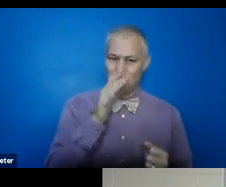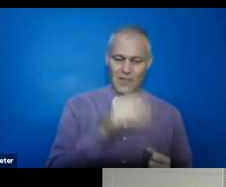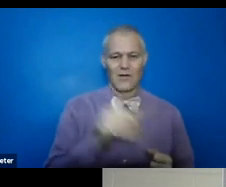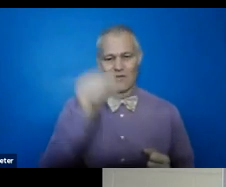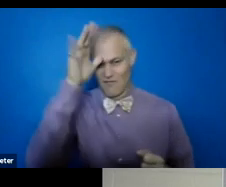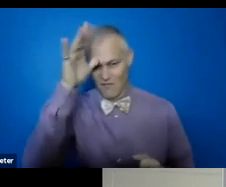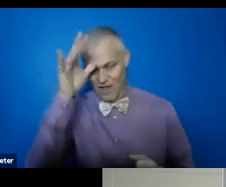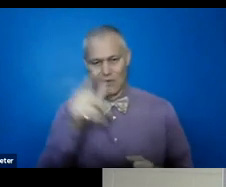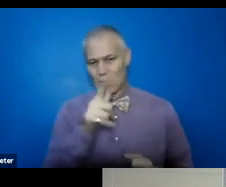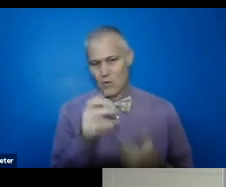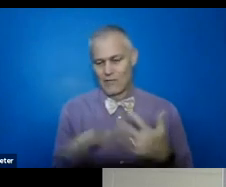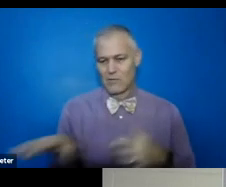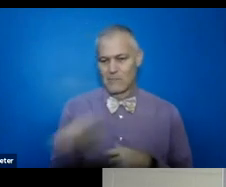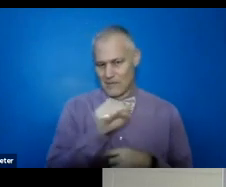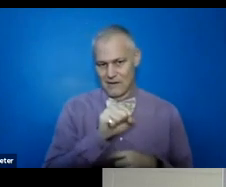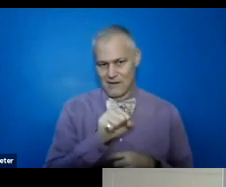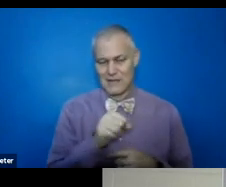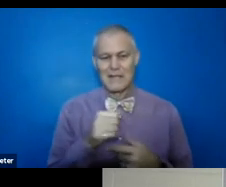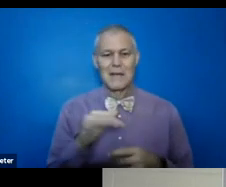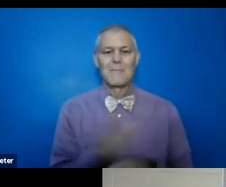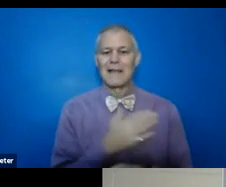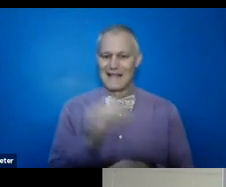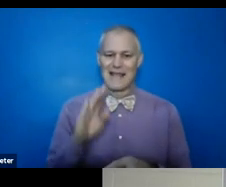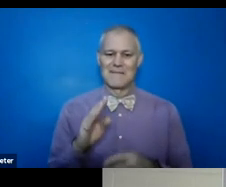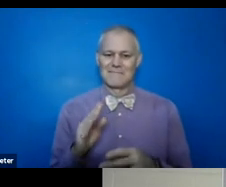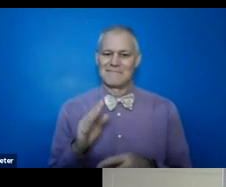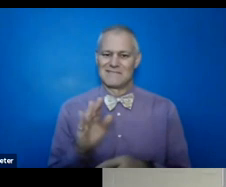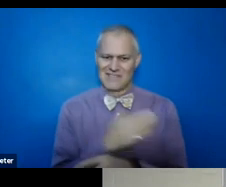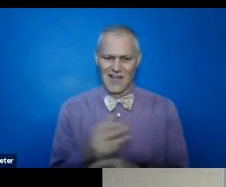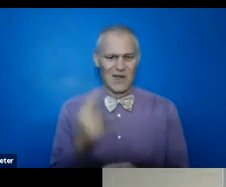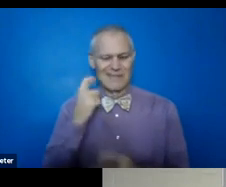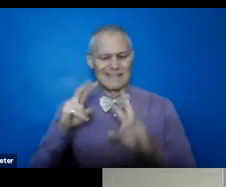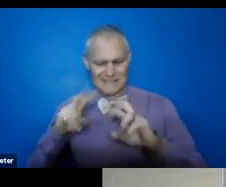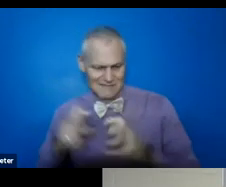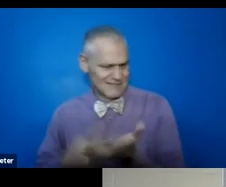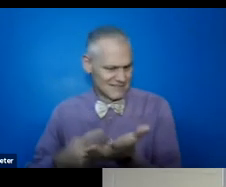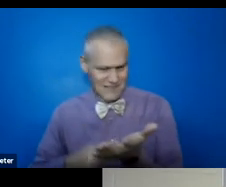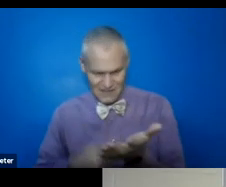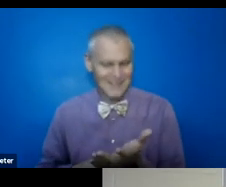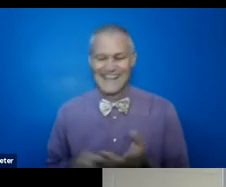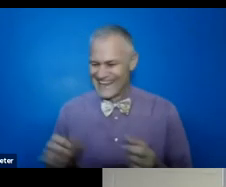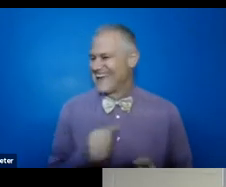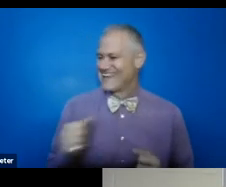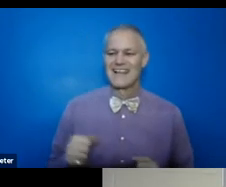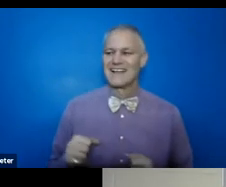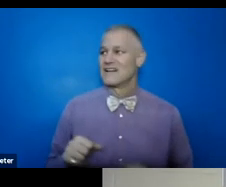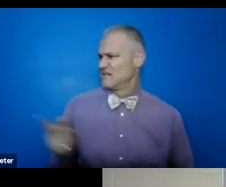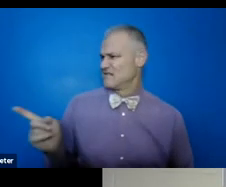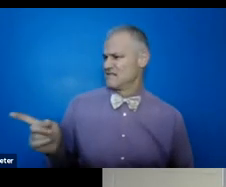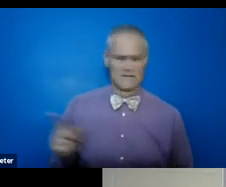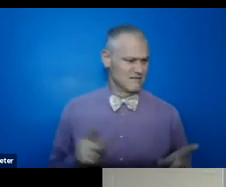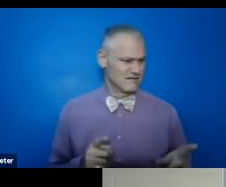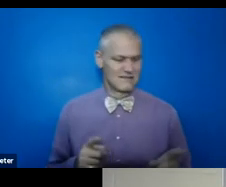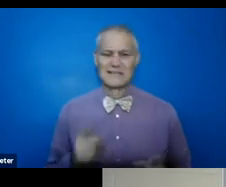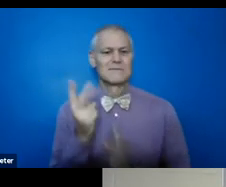whomever that is picking them up, playing the same song that we just dissect and showed. So it's almost like what I said for the last